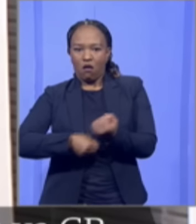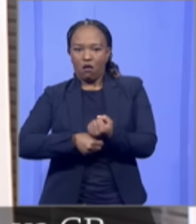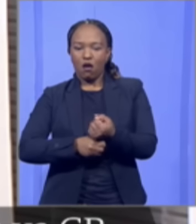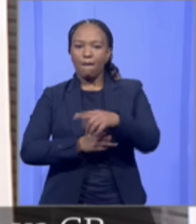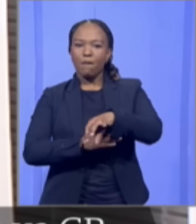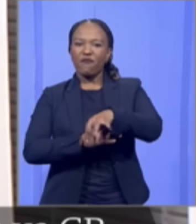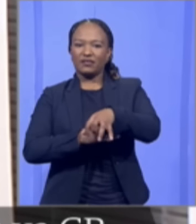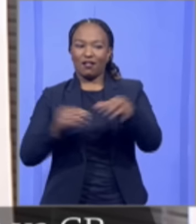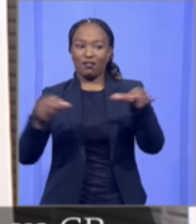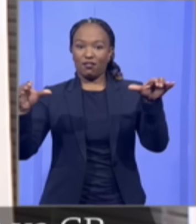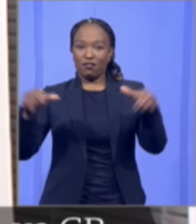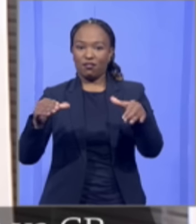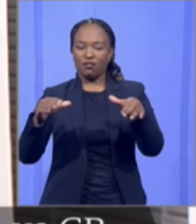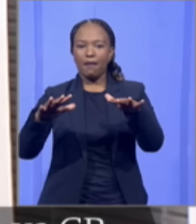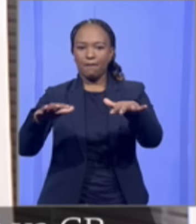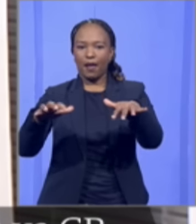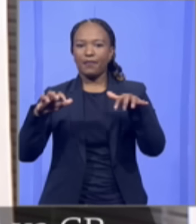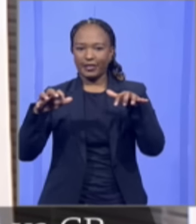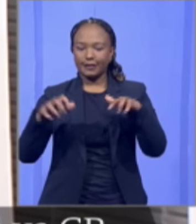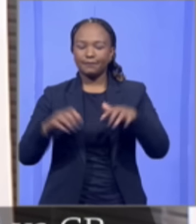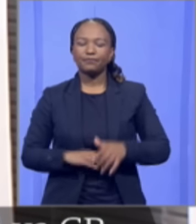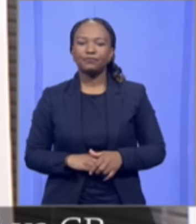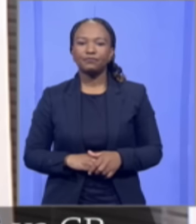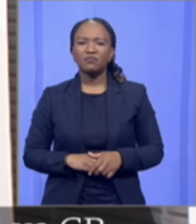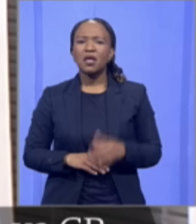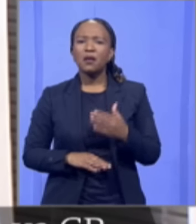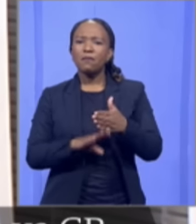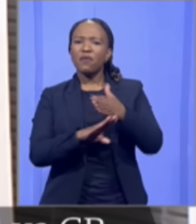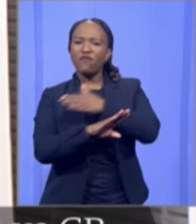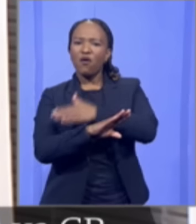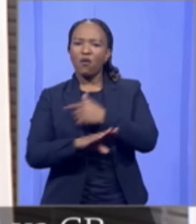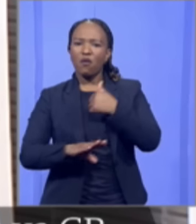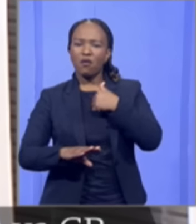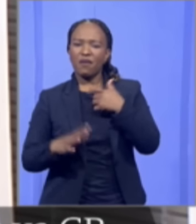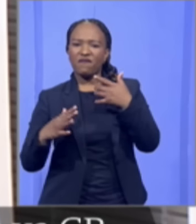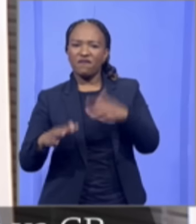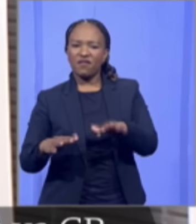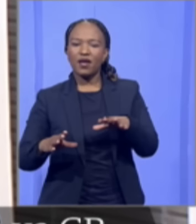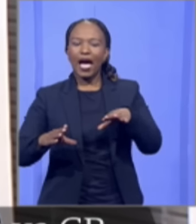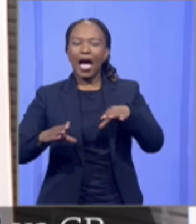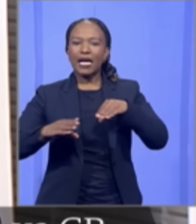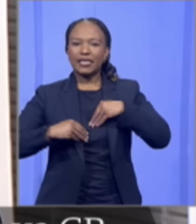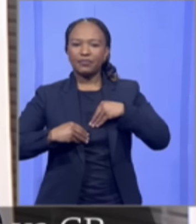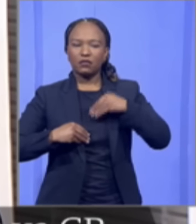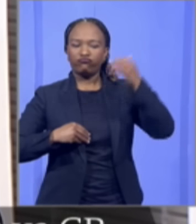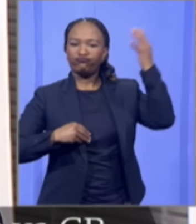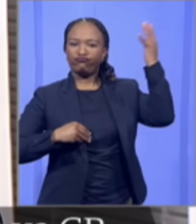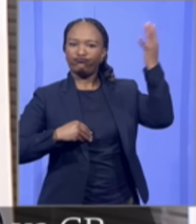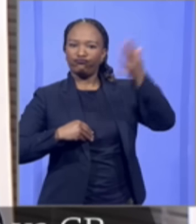As I said, when I delivered my acceptance speech at the legislature,